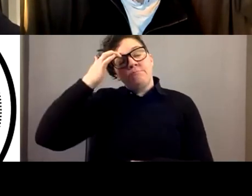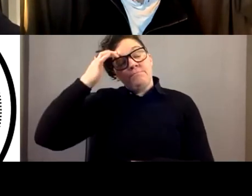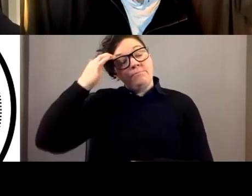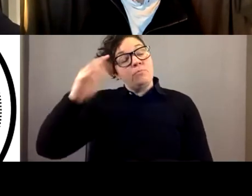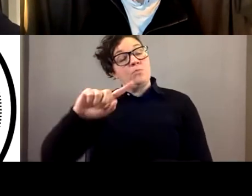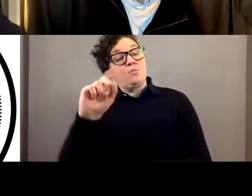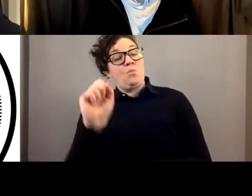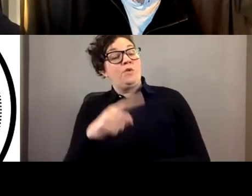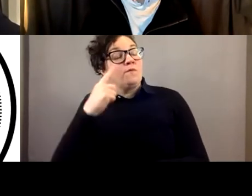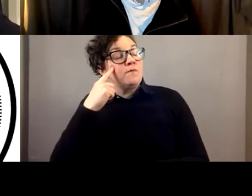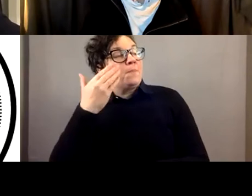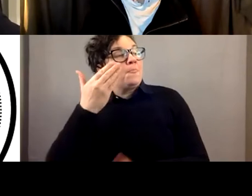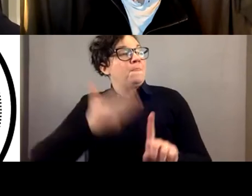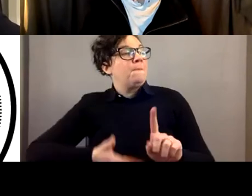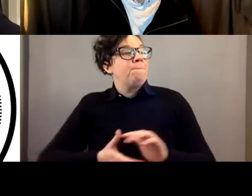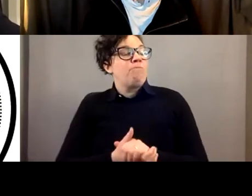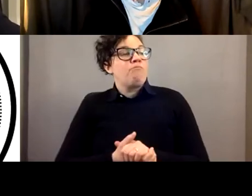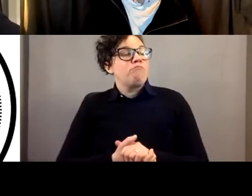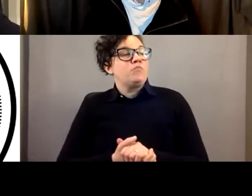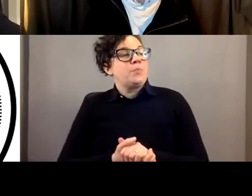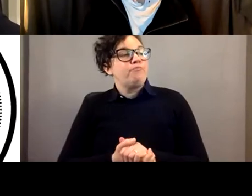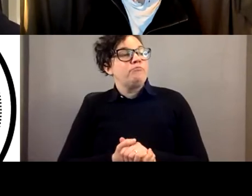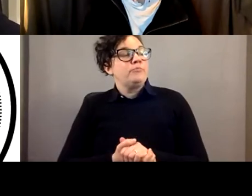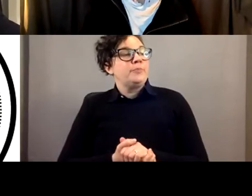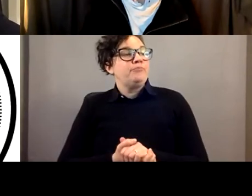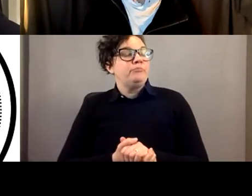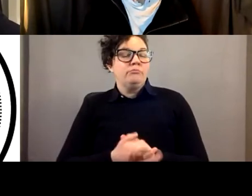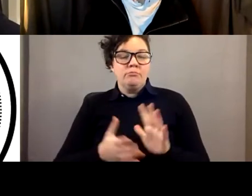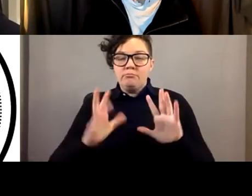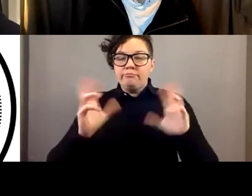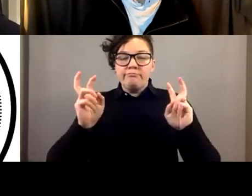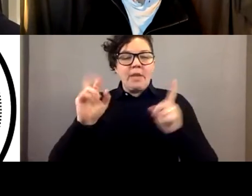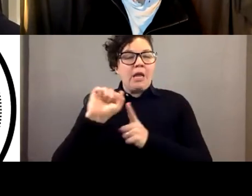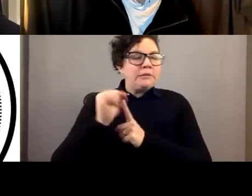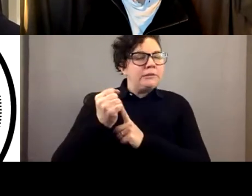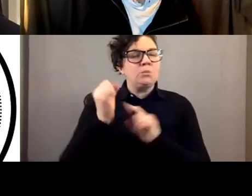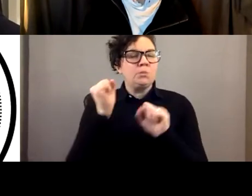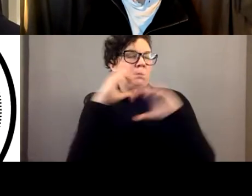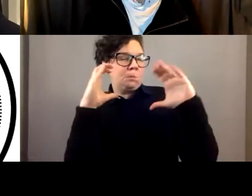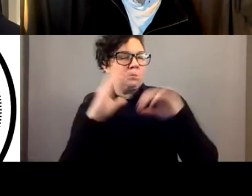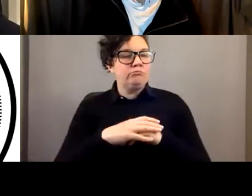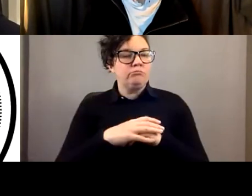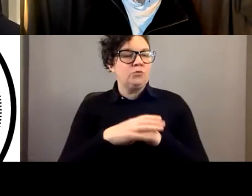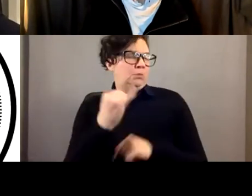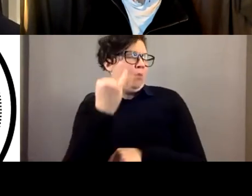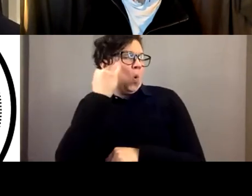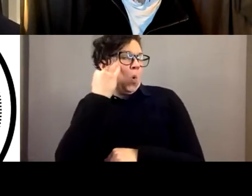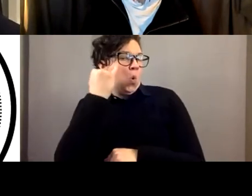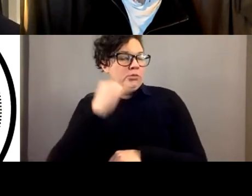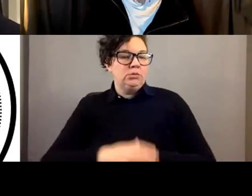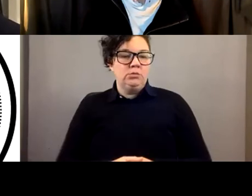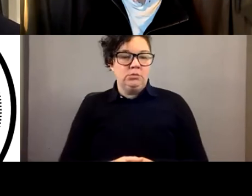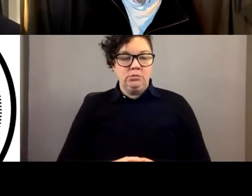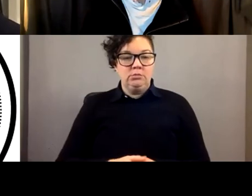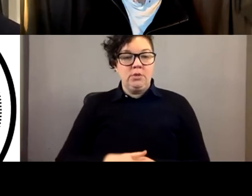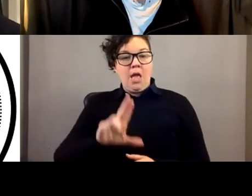well, first it's presented as a scenario. Imagine a front-facing wall of the NU